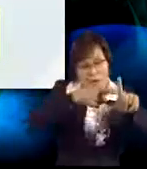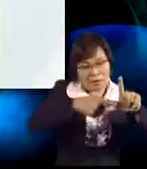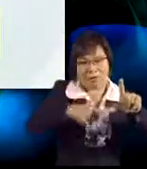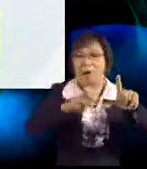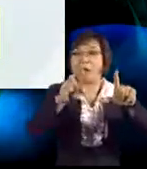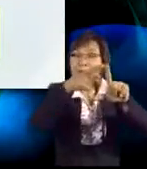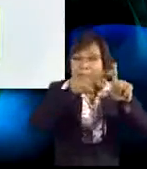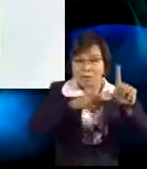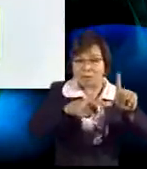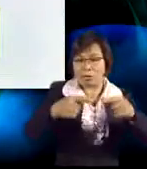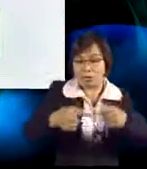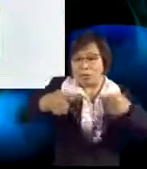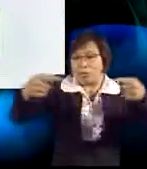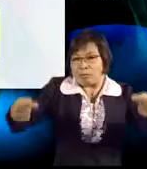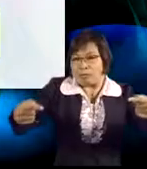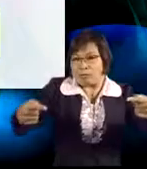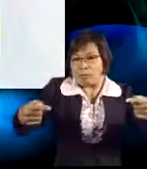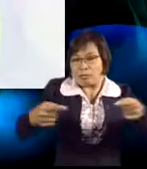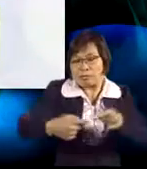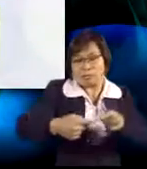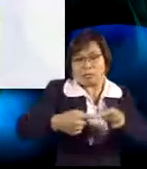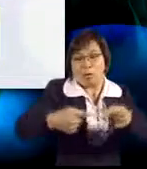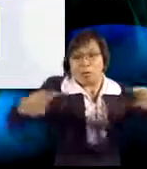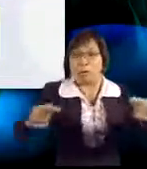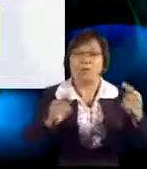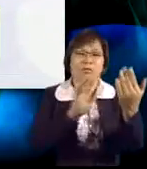and opposite faces of a cuboid are equal.